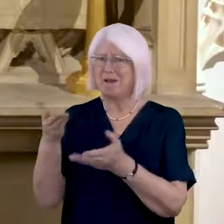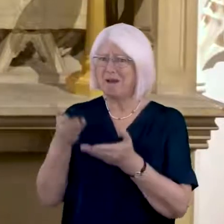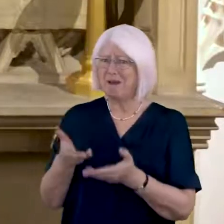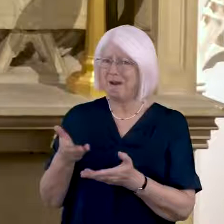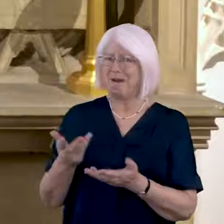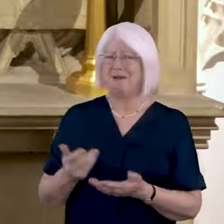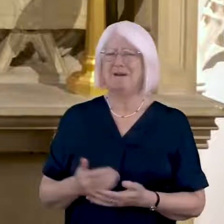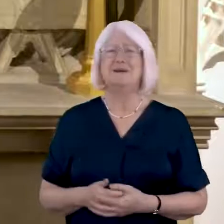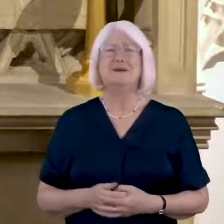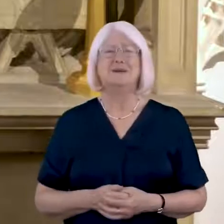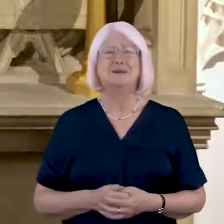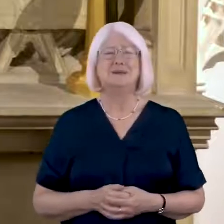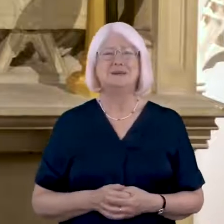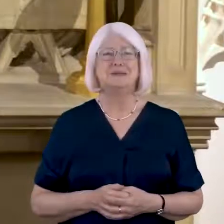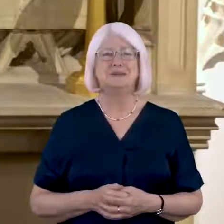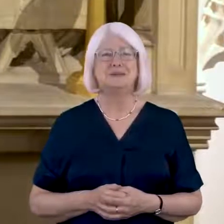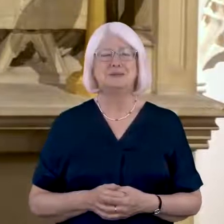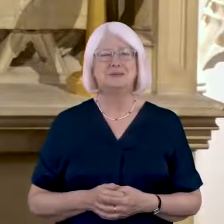until now."